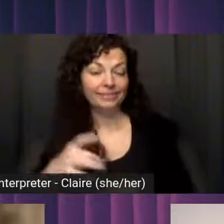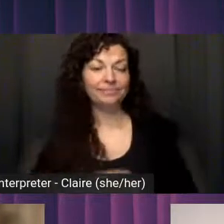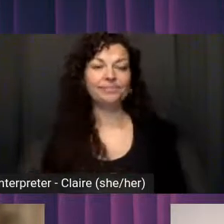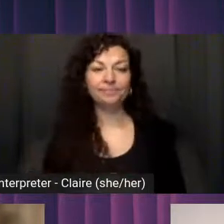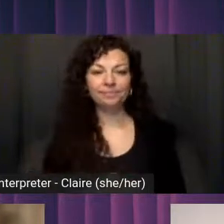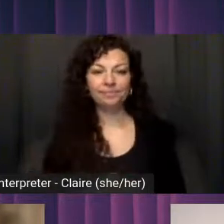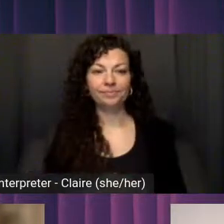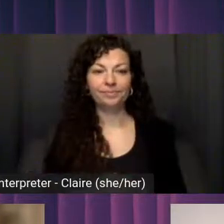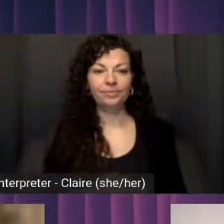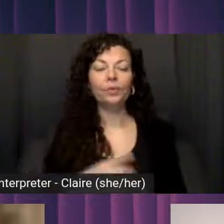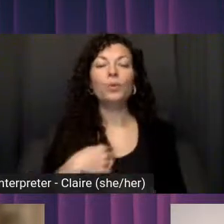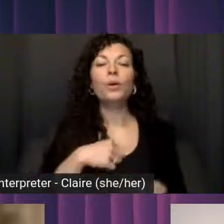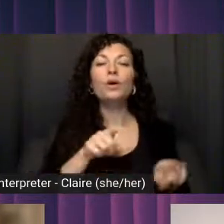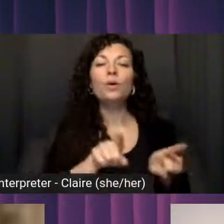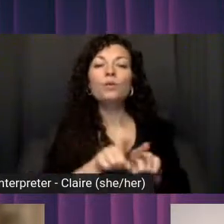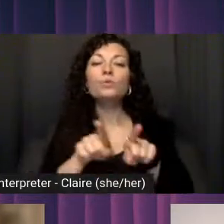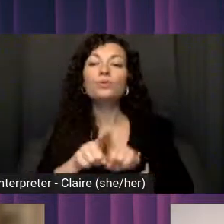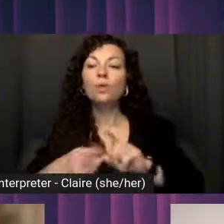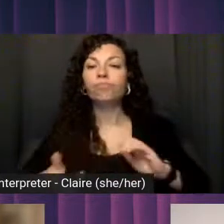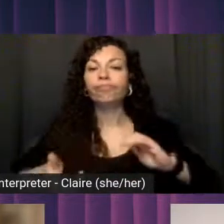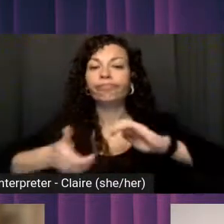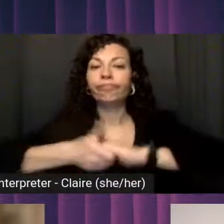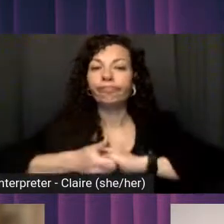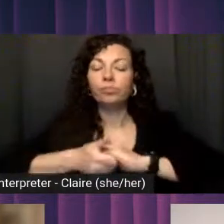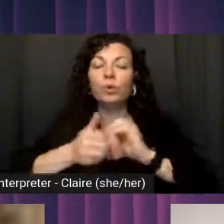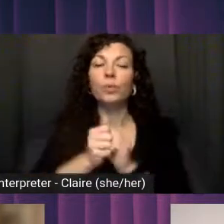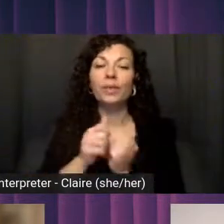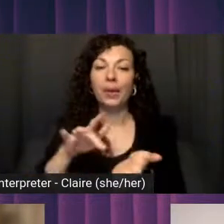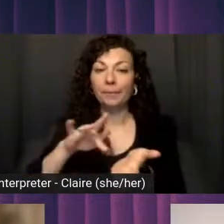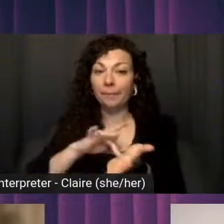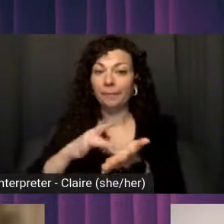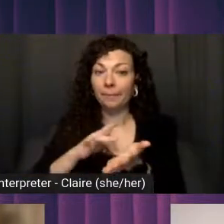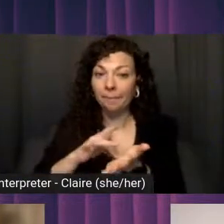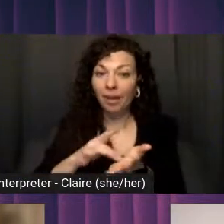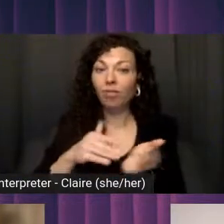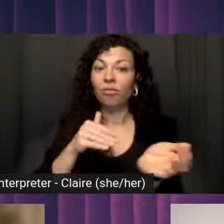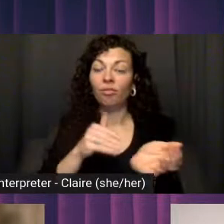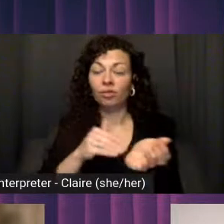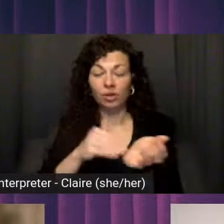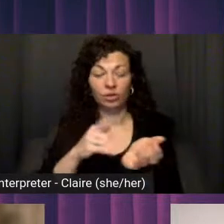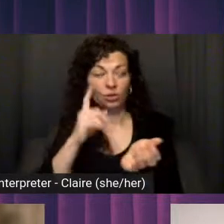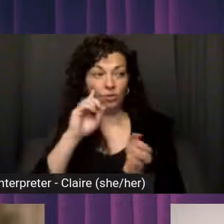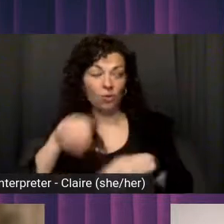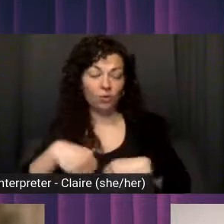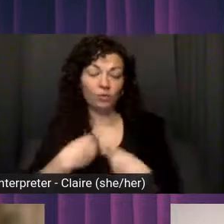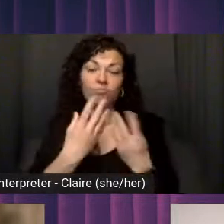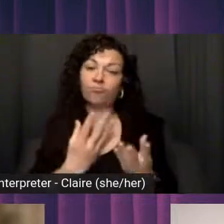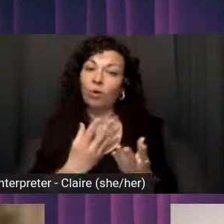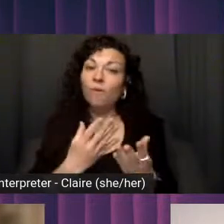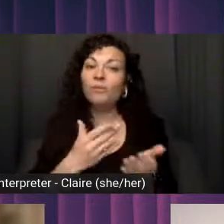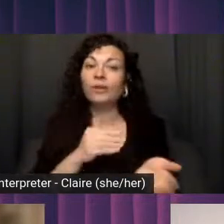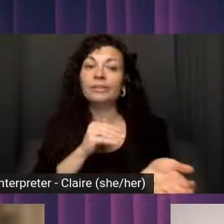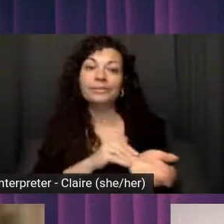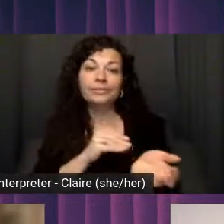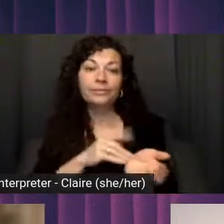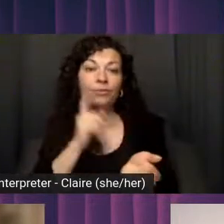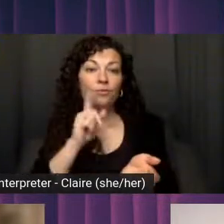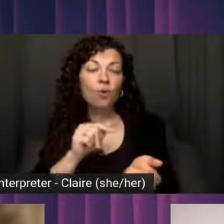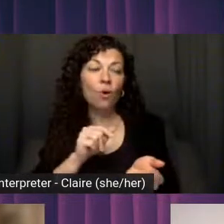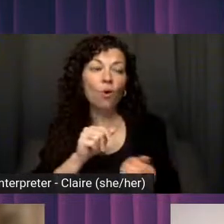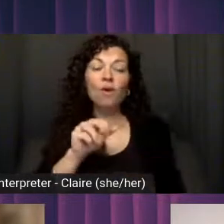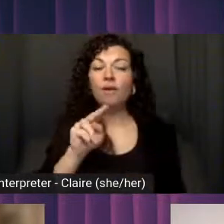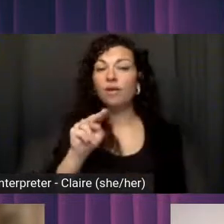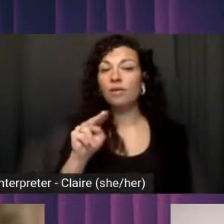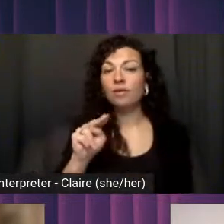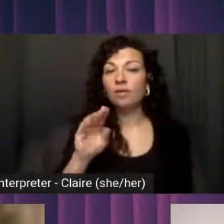medical provider who provides care for trans and non-binary folks of all ages, doing